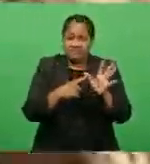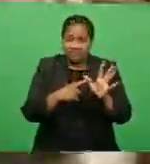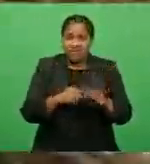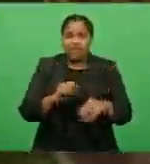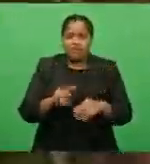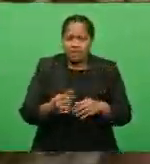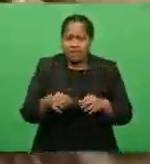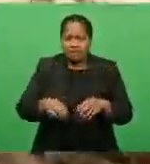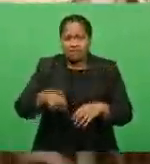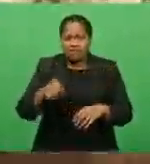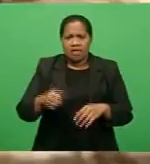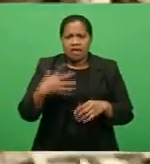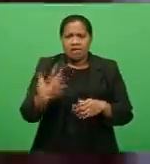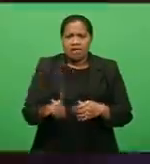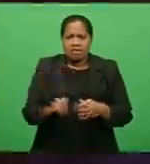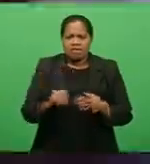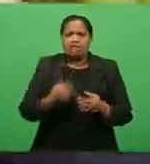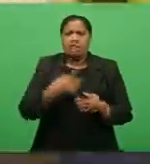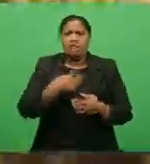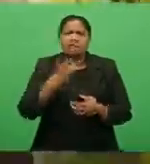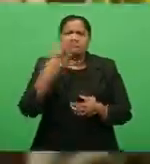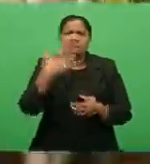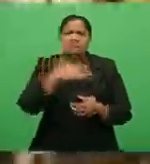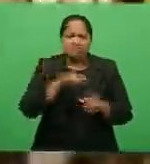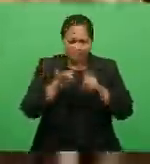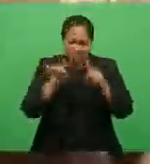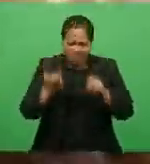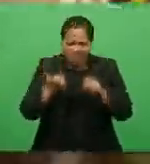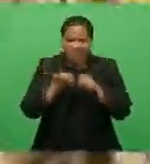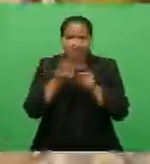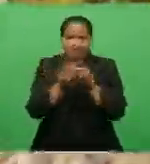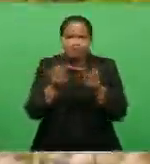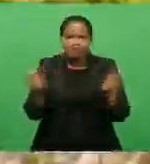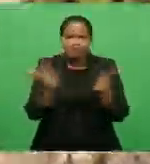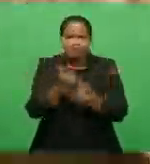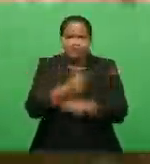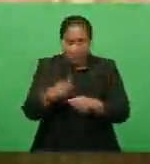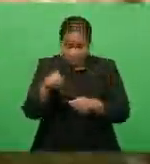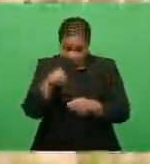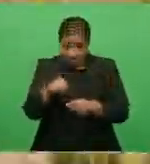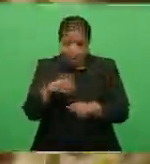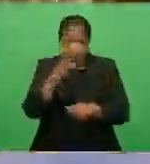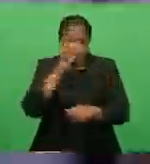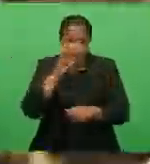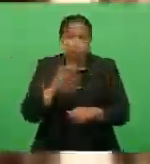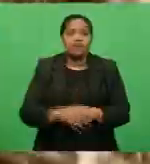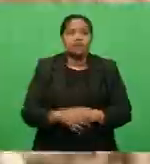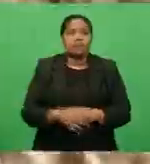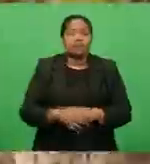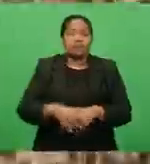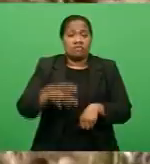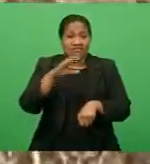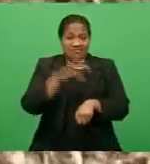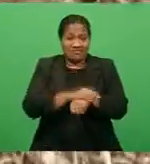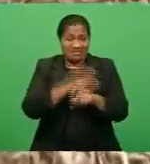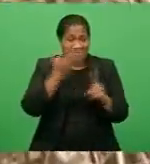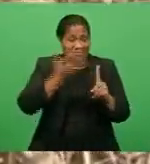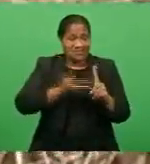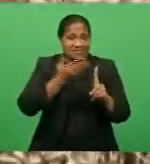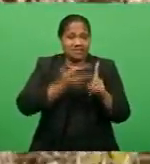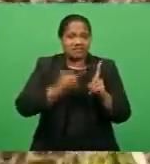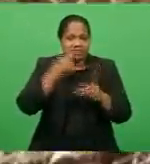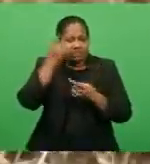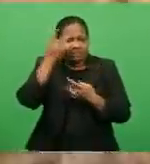300 sachets of dried leaves believed to be marijuana. Chief Operations Officer ACP Abdul Khan says information has also